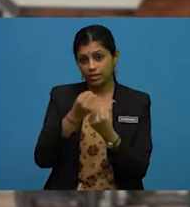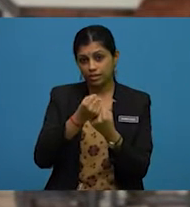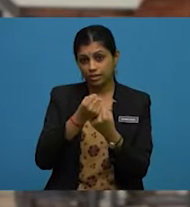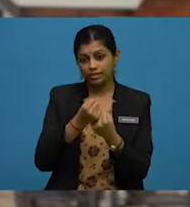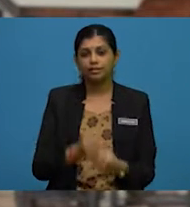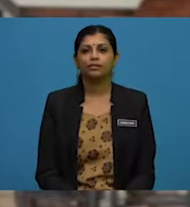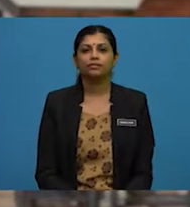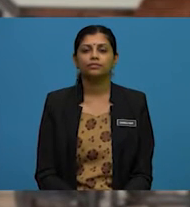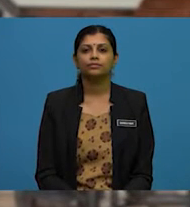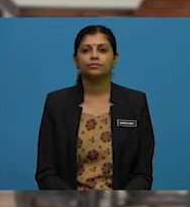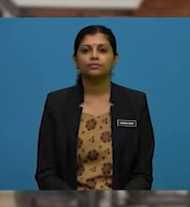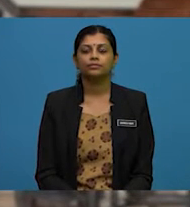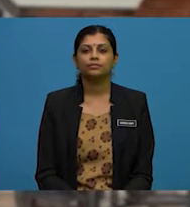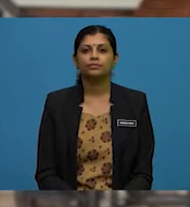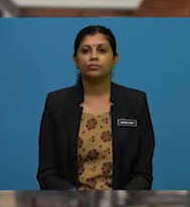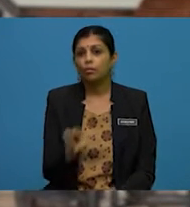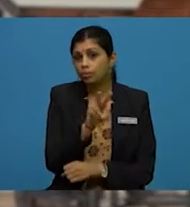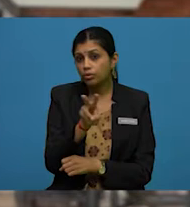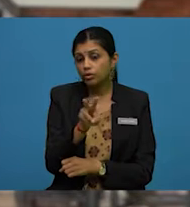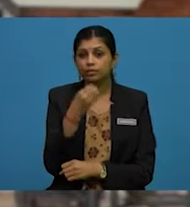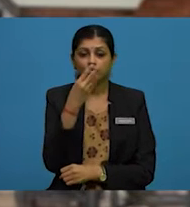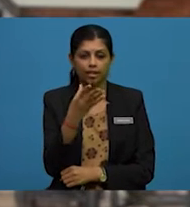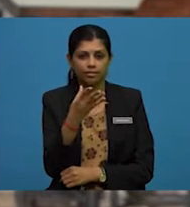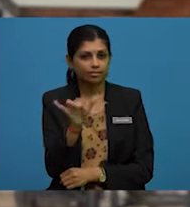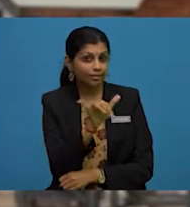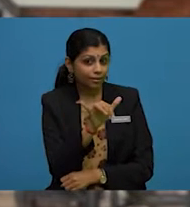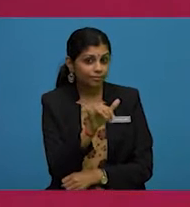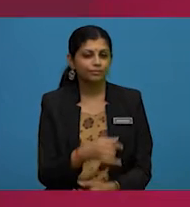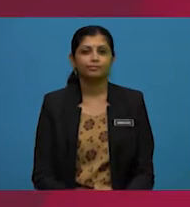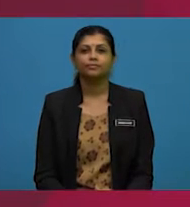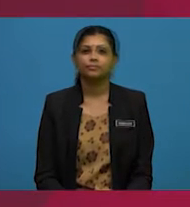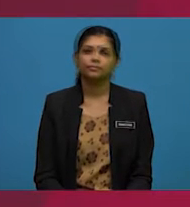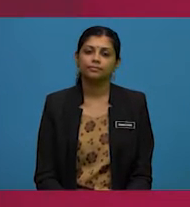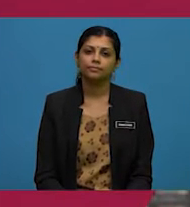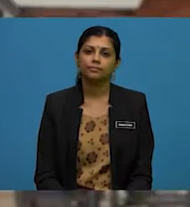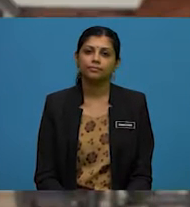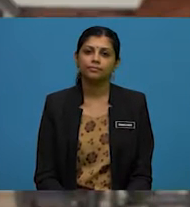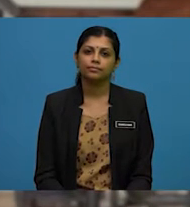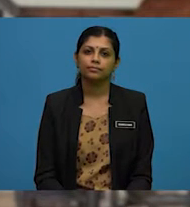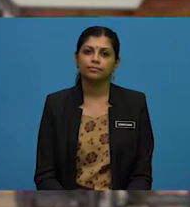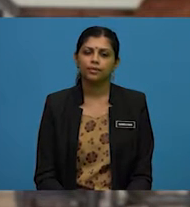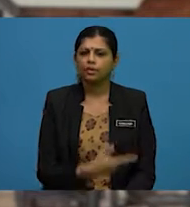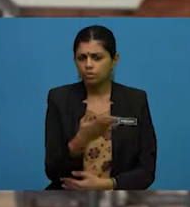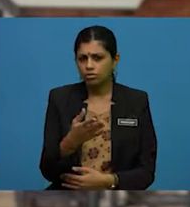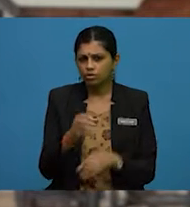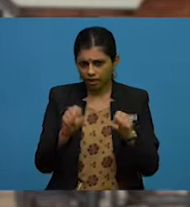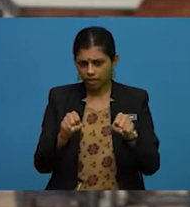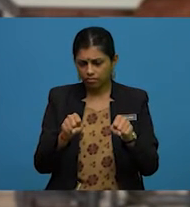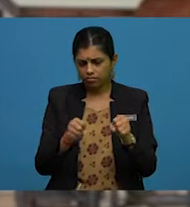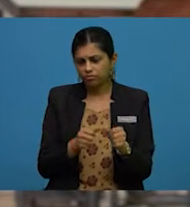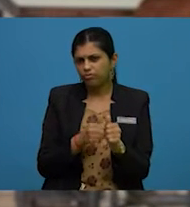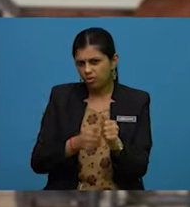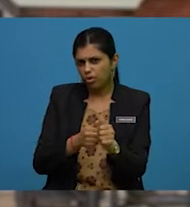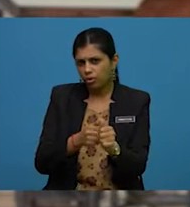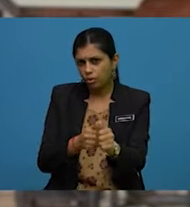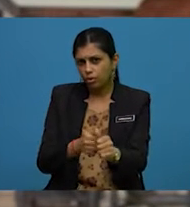concluding sentence, both tell us so. Are you able to follow the lesson